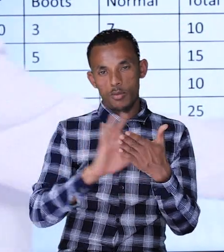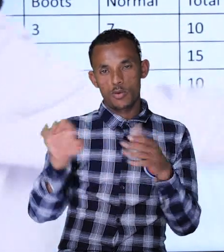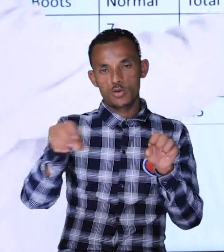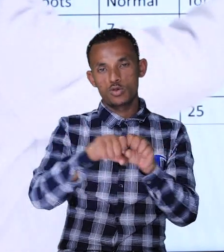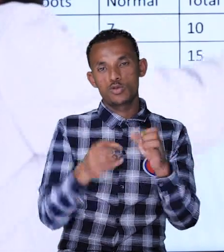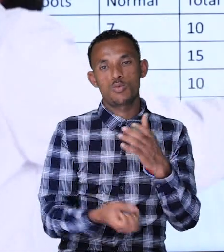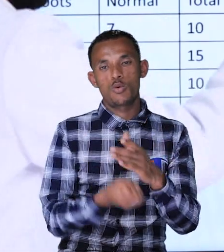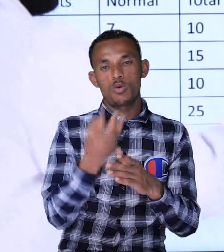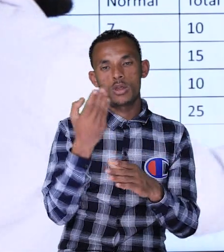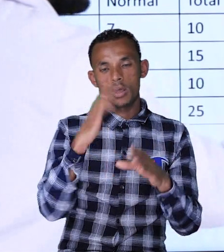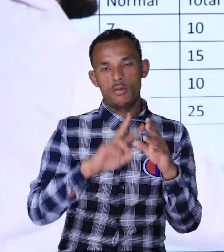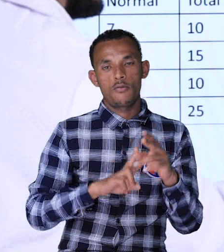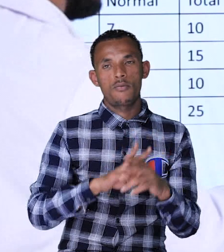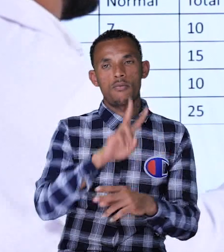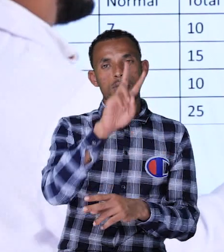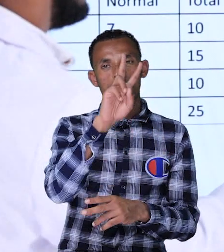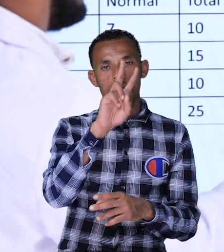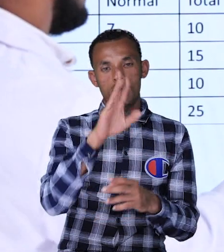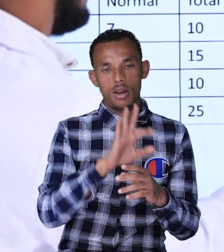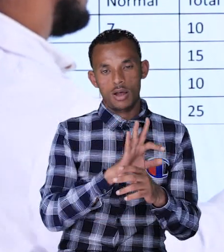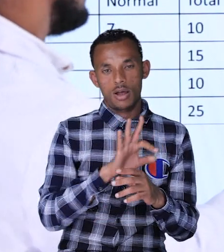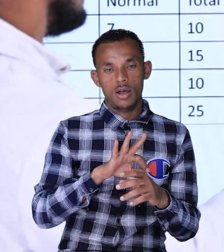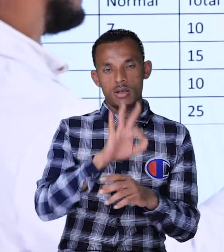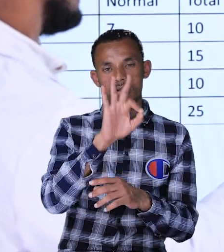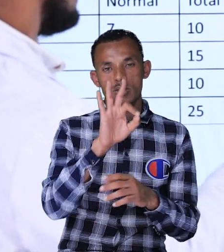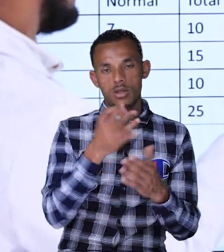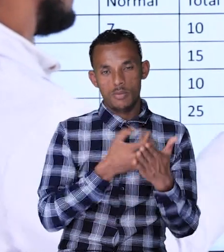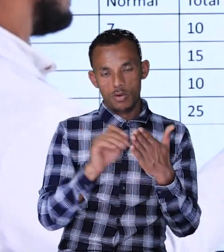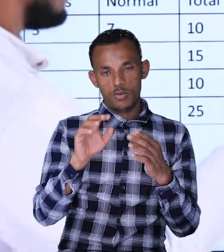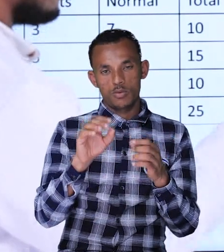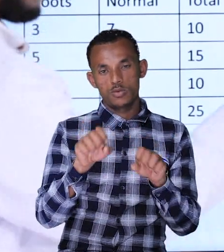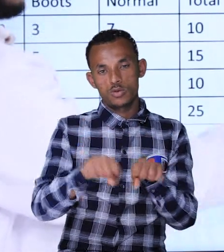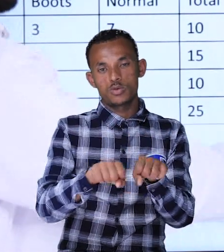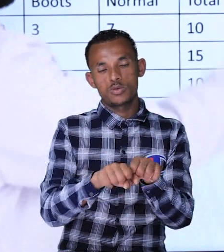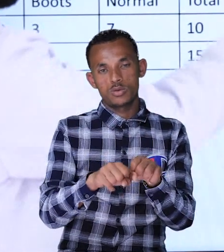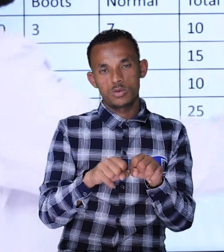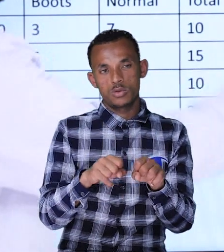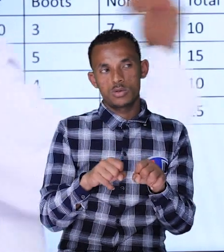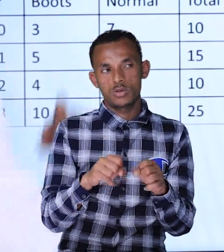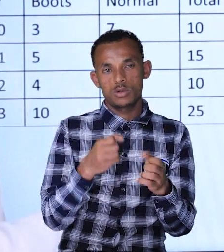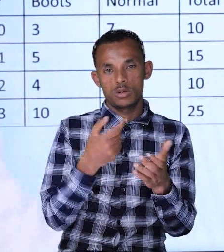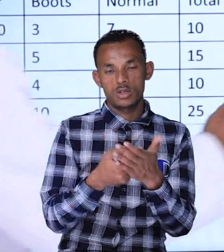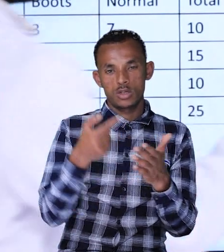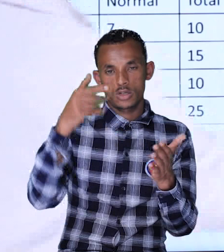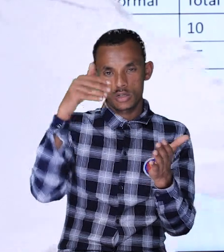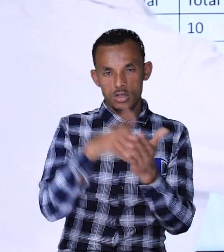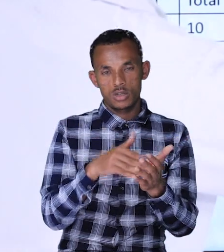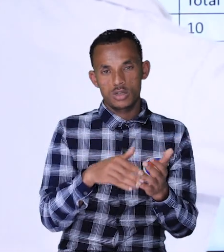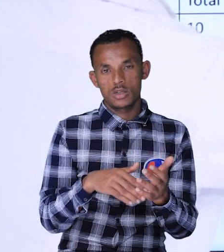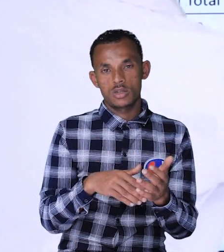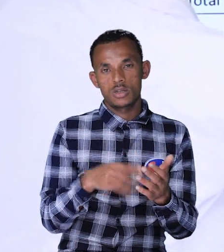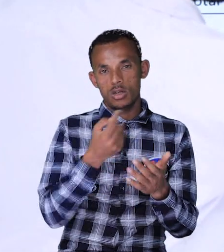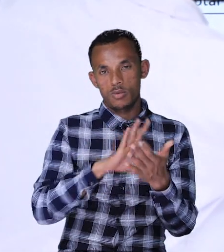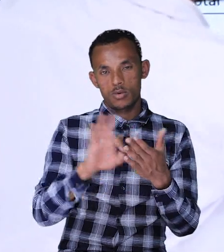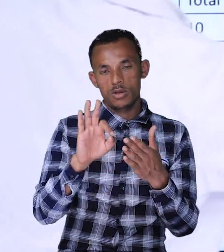shoes produced in vertical axis. It is number of shoes produced in 1000, by the way, this is in 1000, the number of